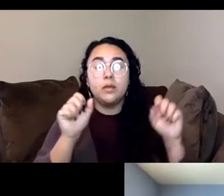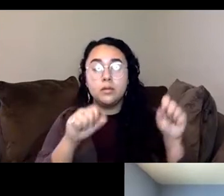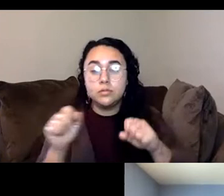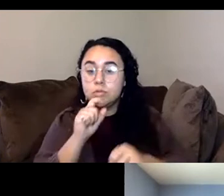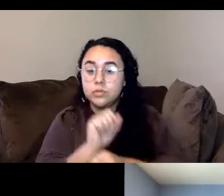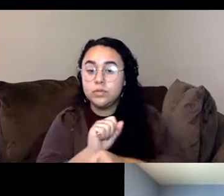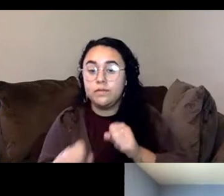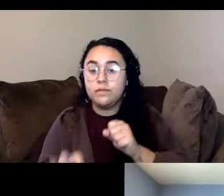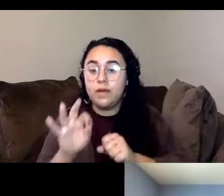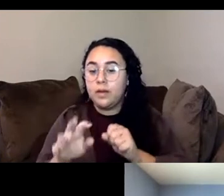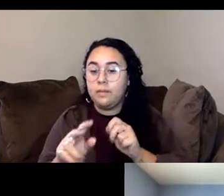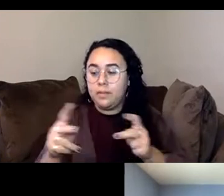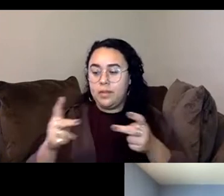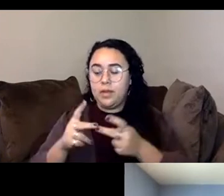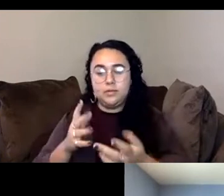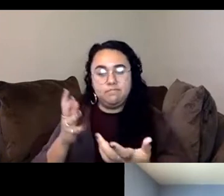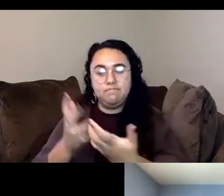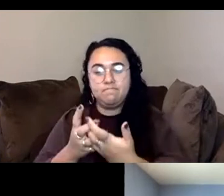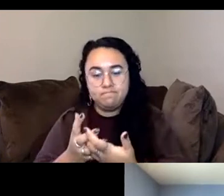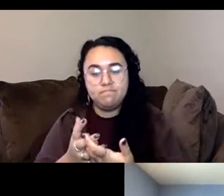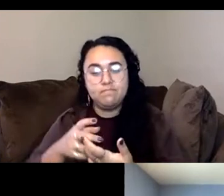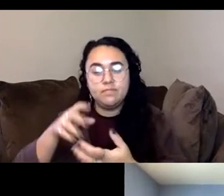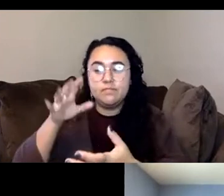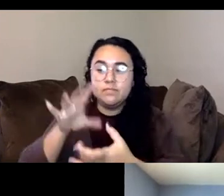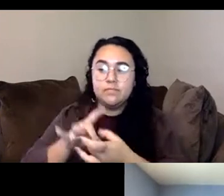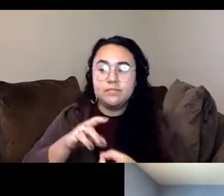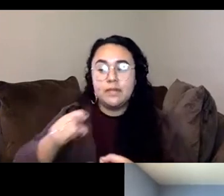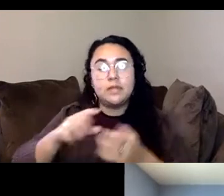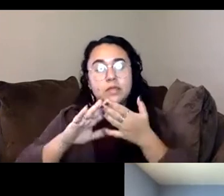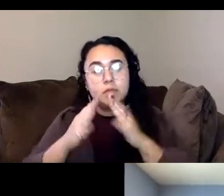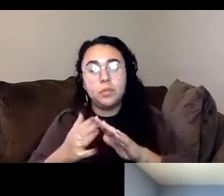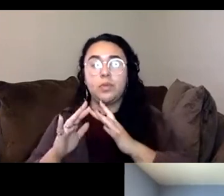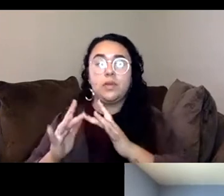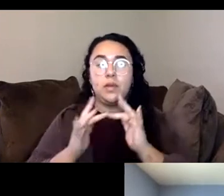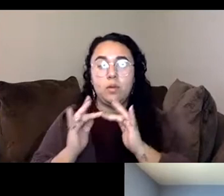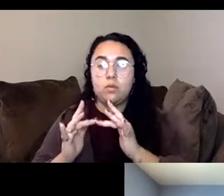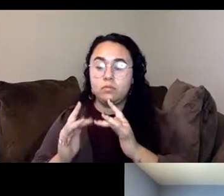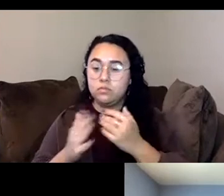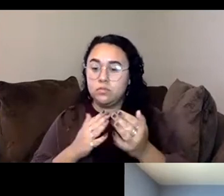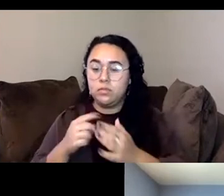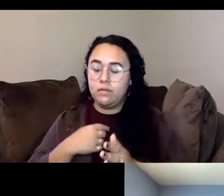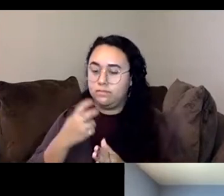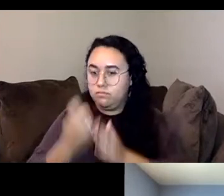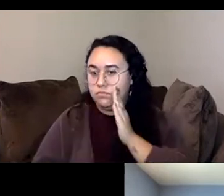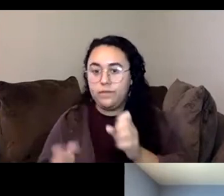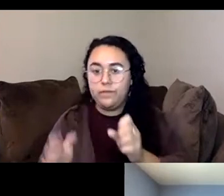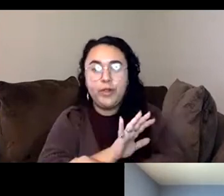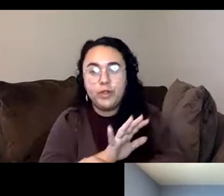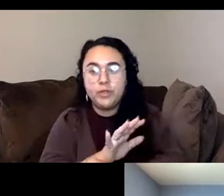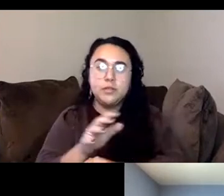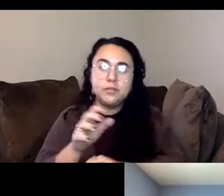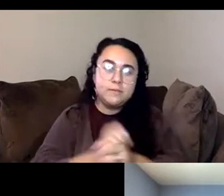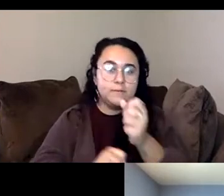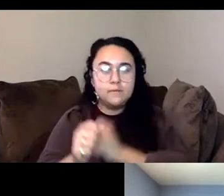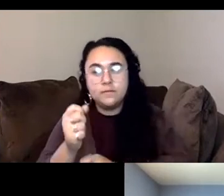a place for me in this community and network, whether I was fully in and engaged, whether I was